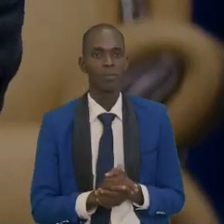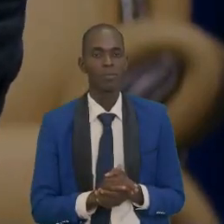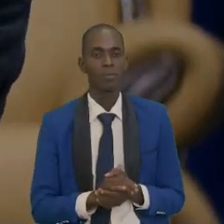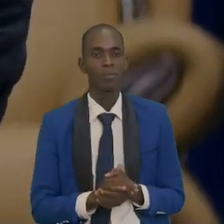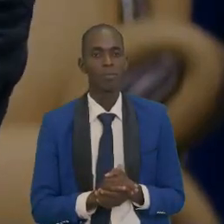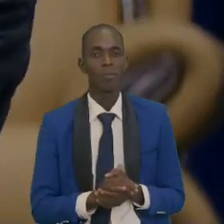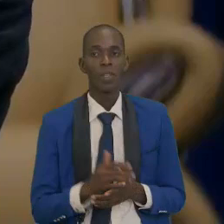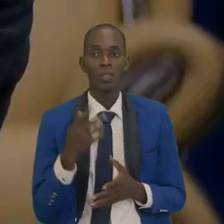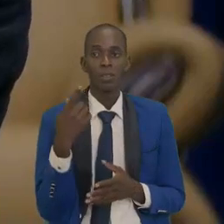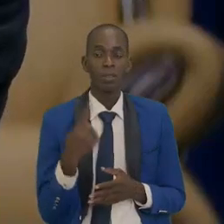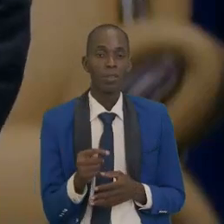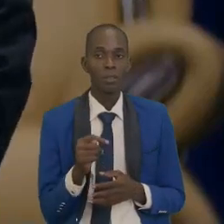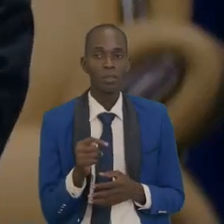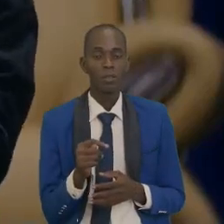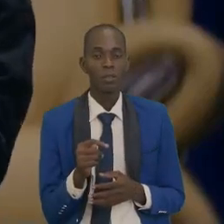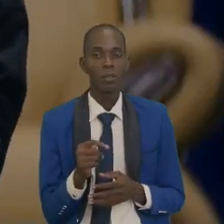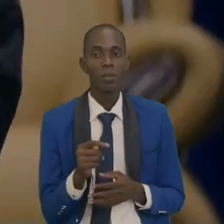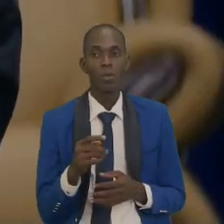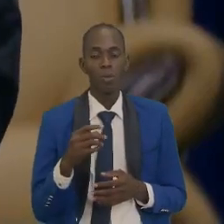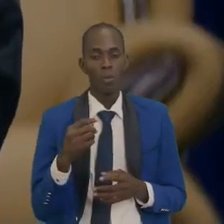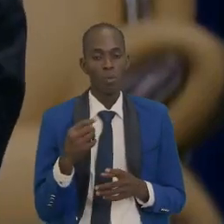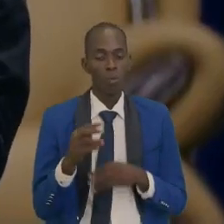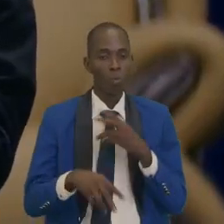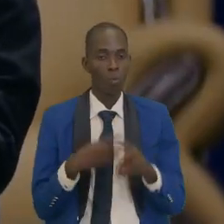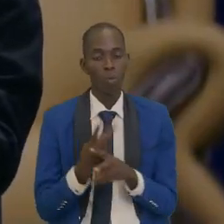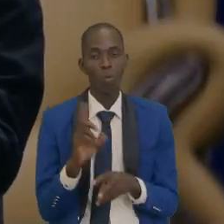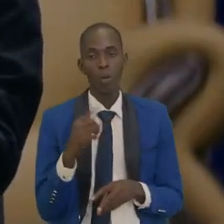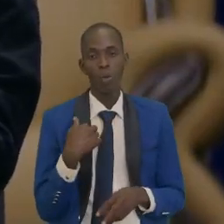the world in which we minister